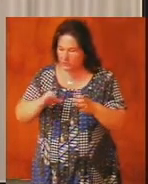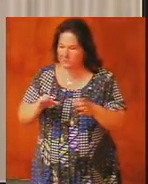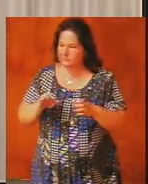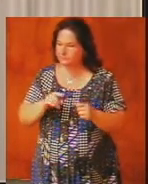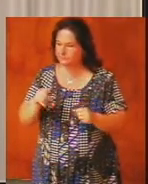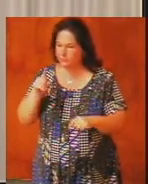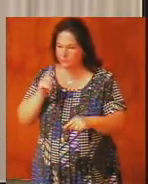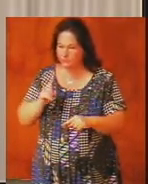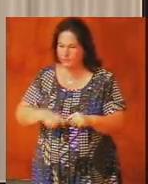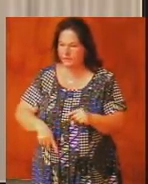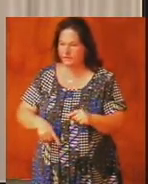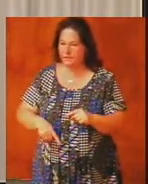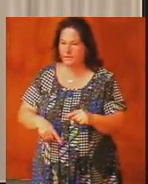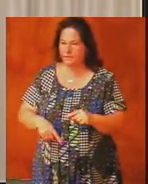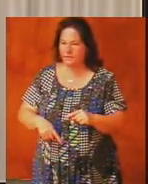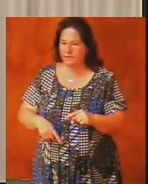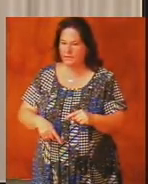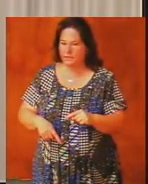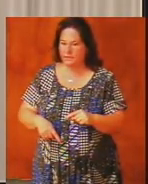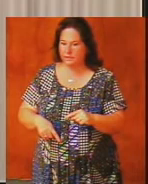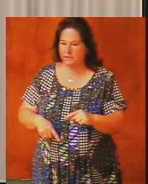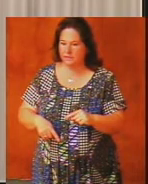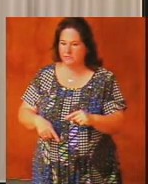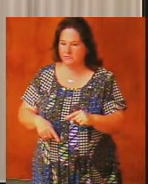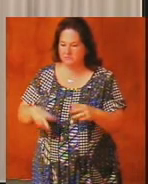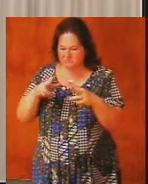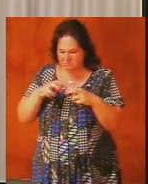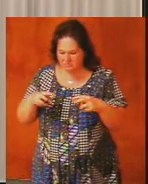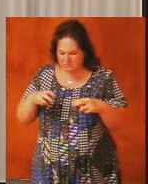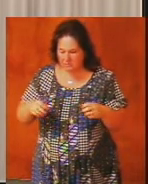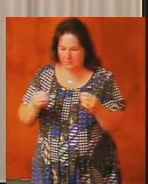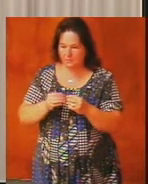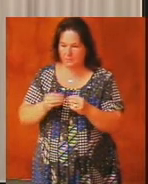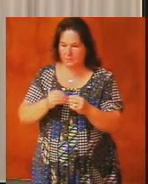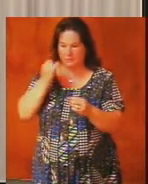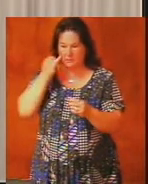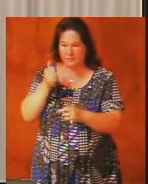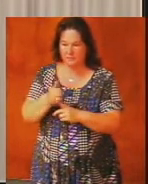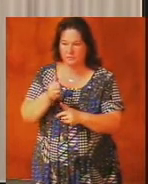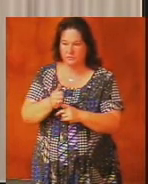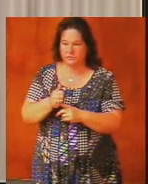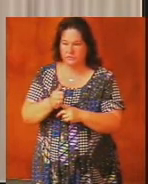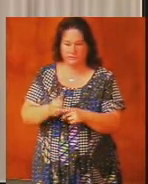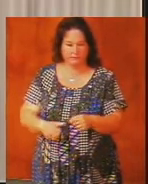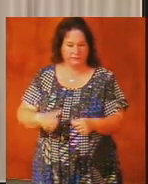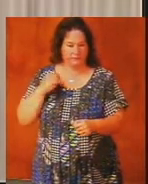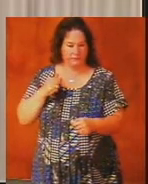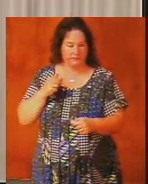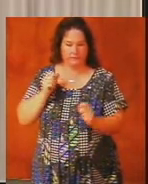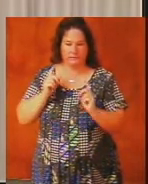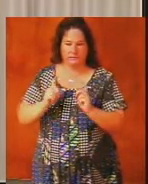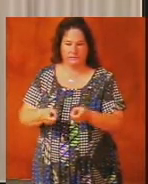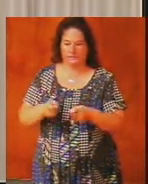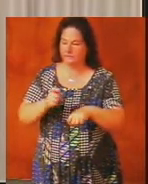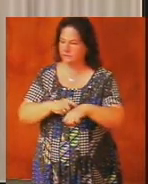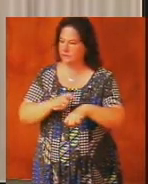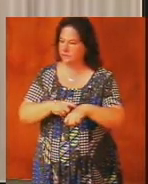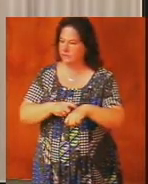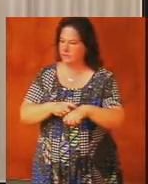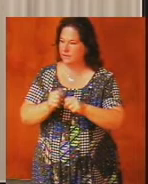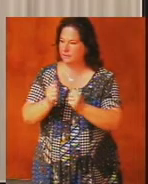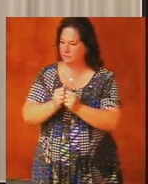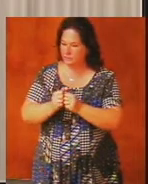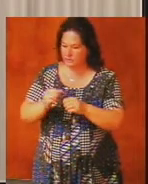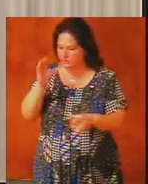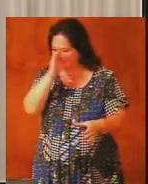You cannot dig deeper if you're not willing to invest the time in digging.